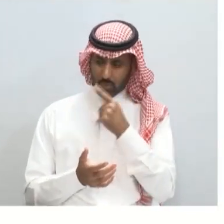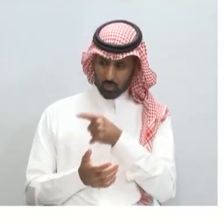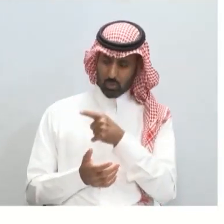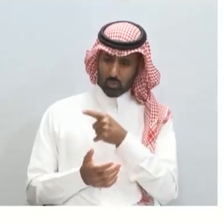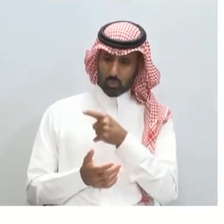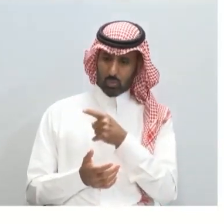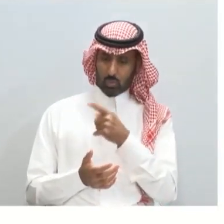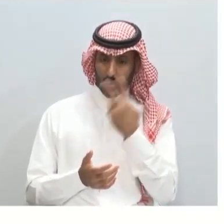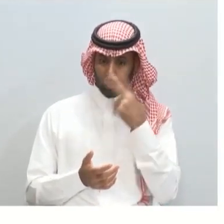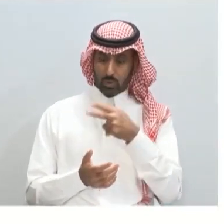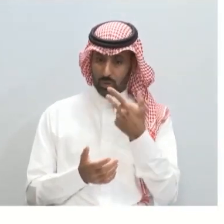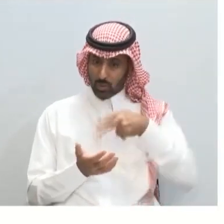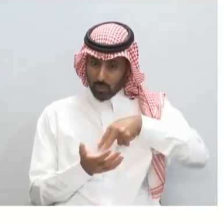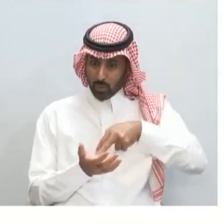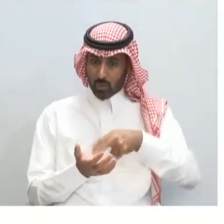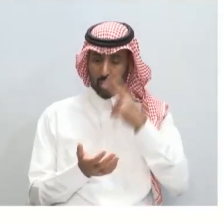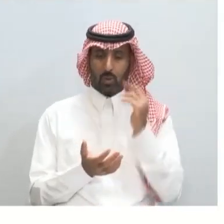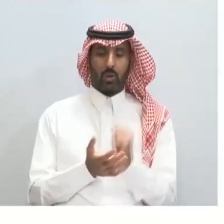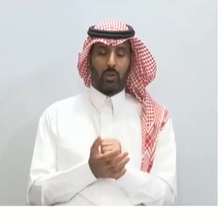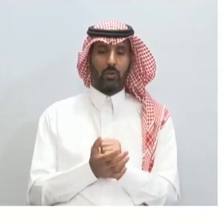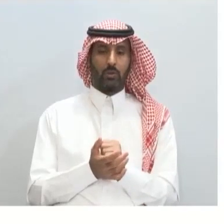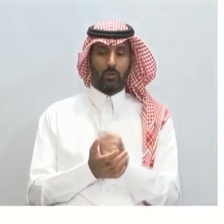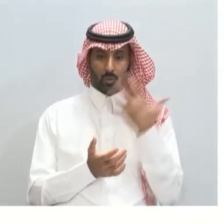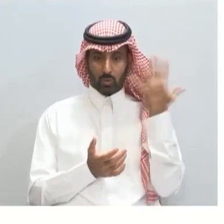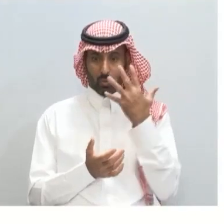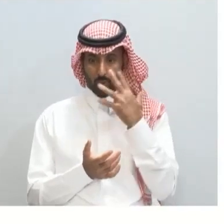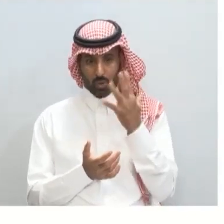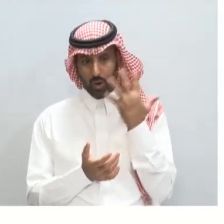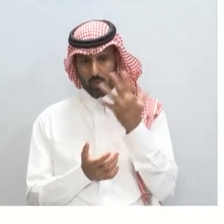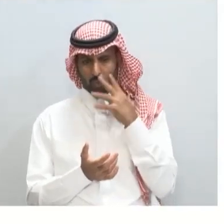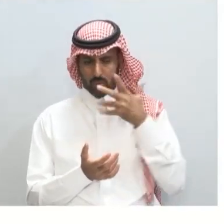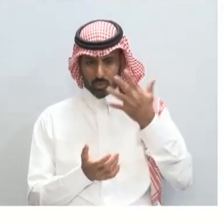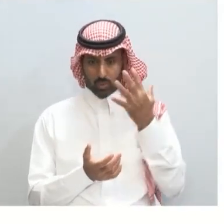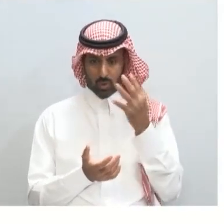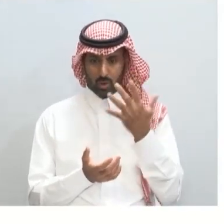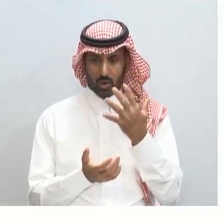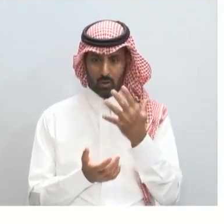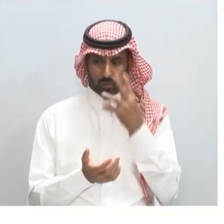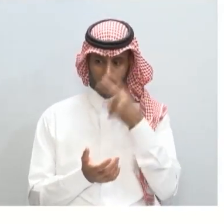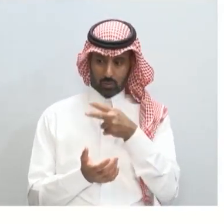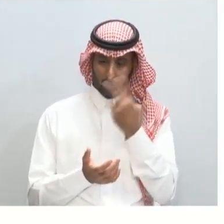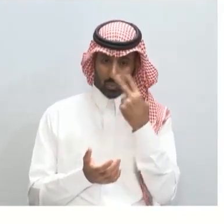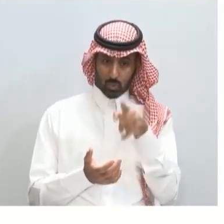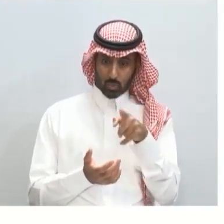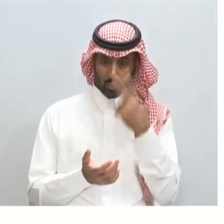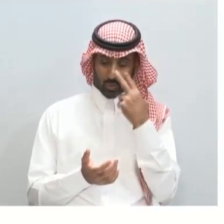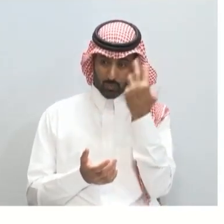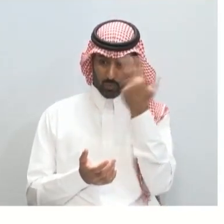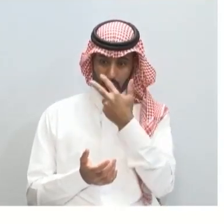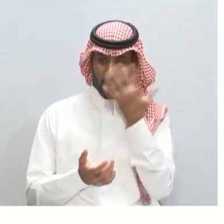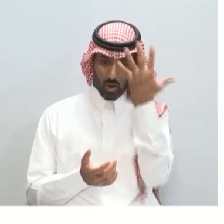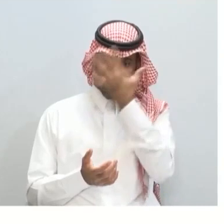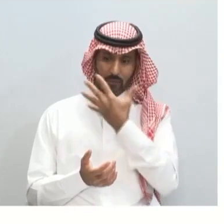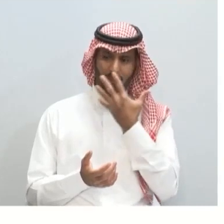if very good you look as if you had seen something scary there's something wrong with your eyes or your